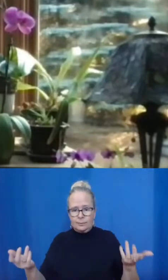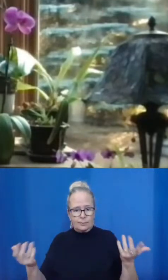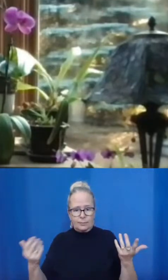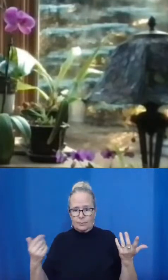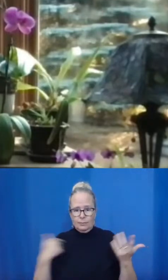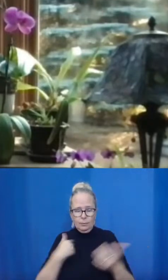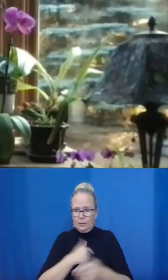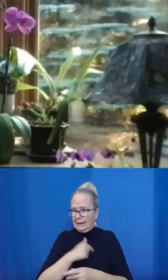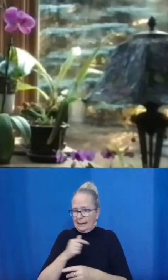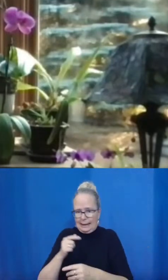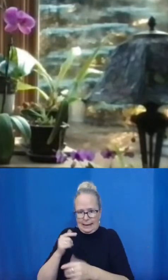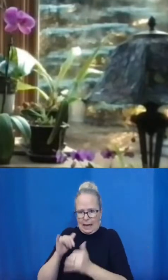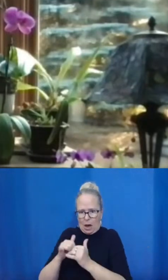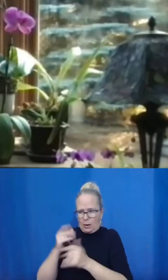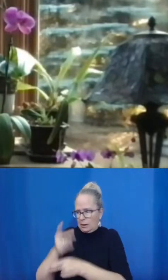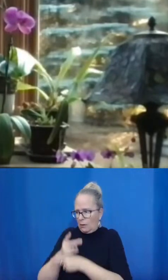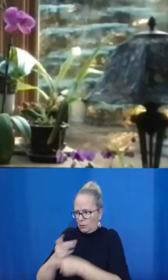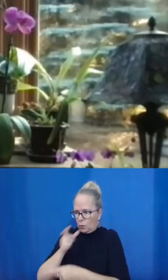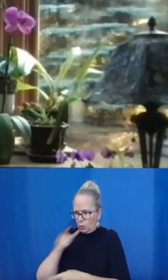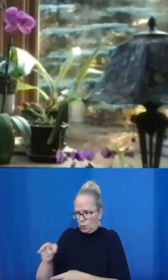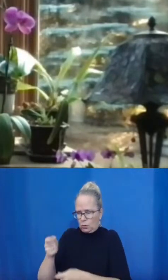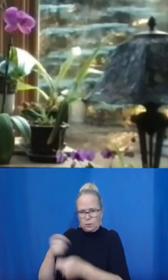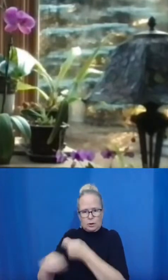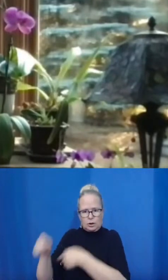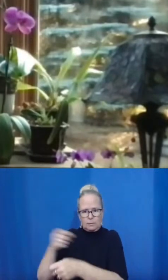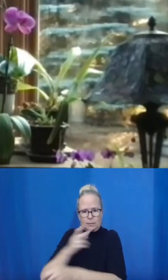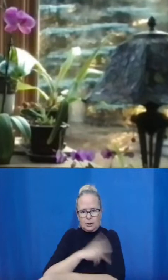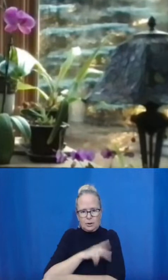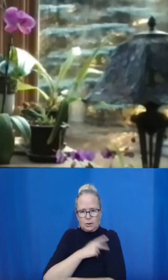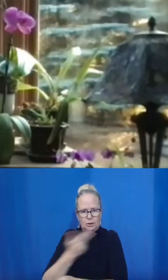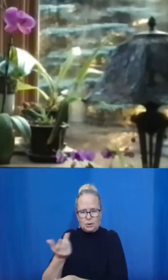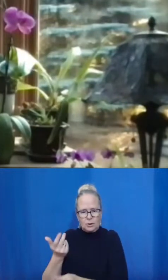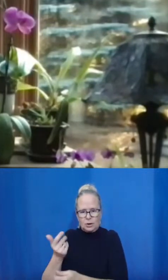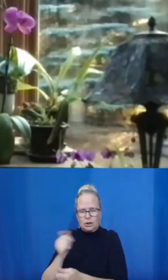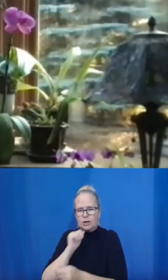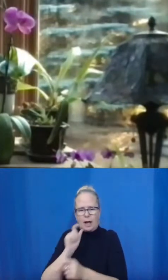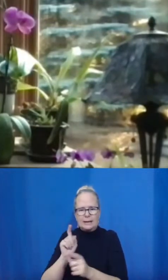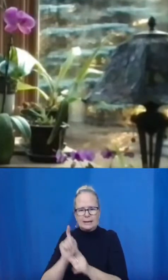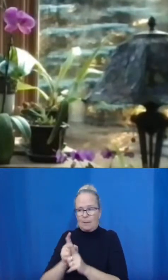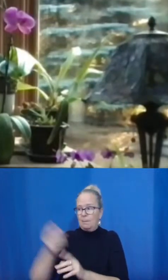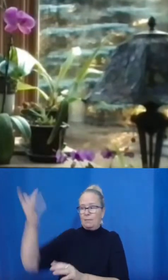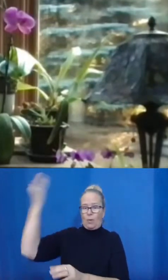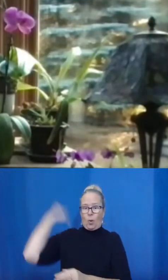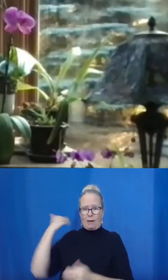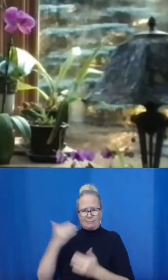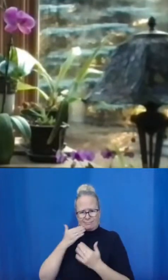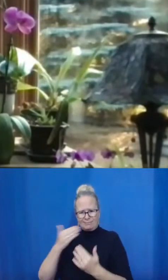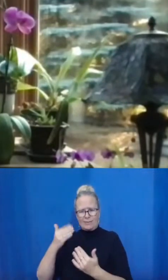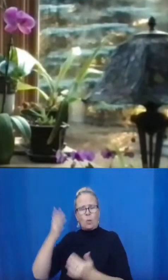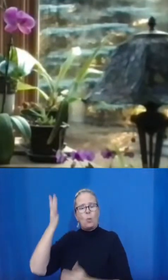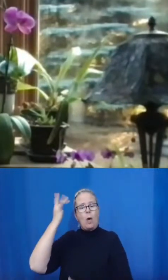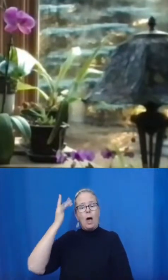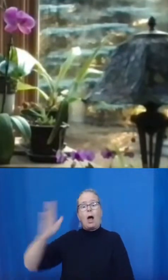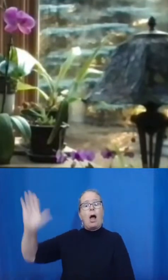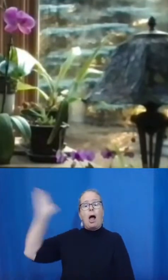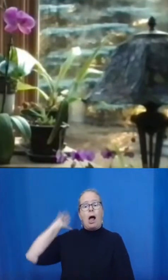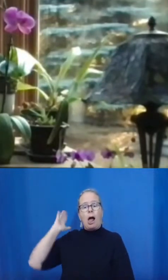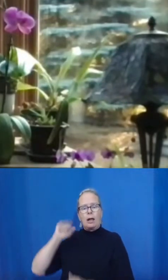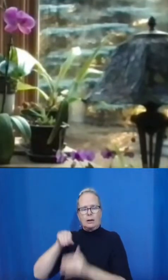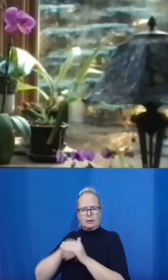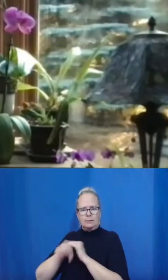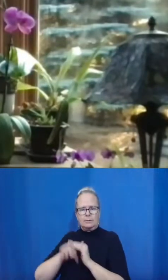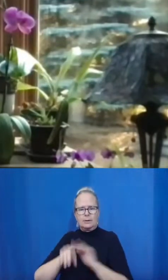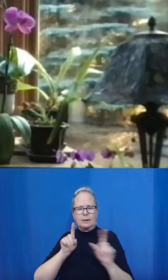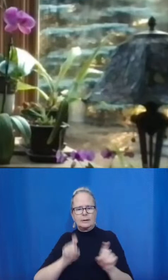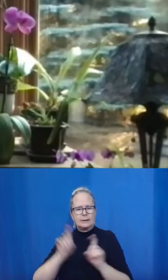to provide as detailed care as we would like. It has hampered our ability